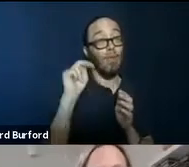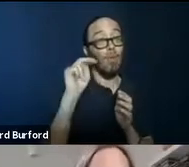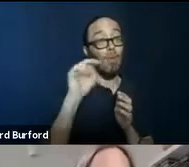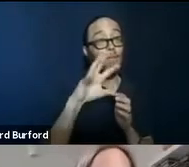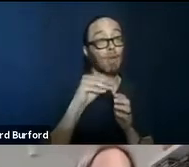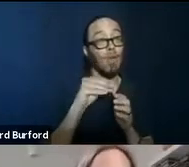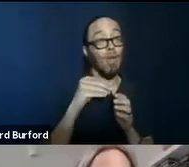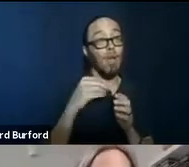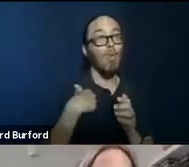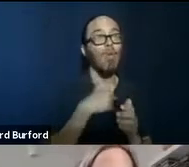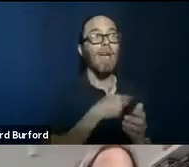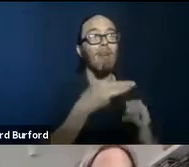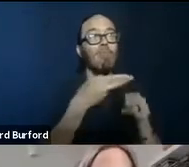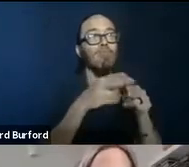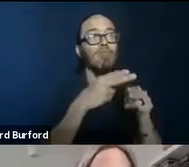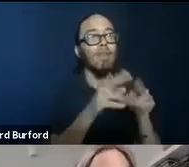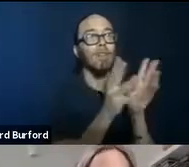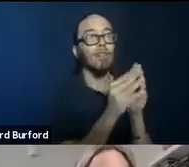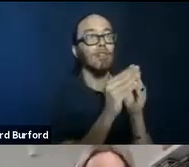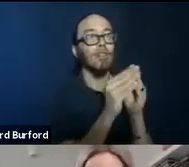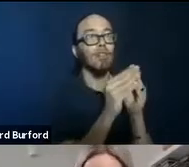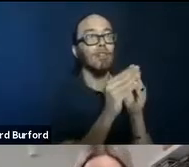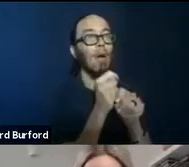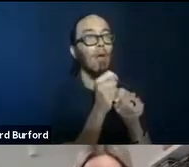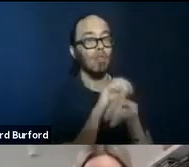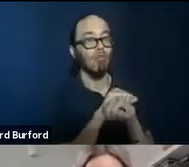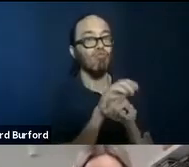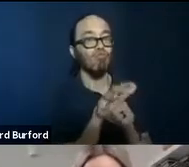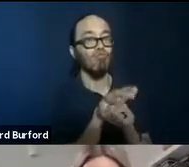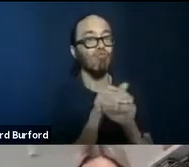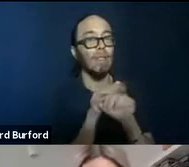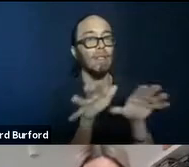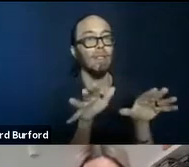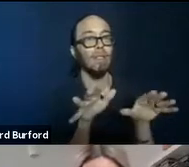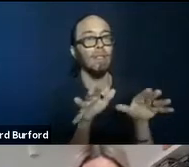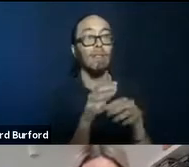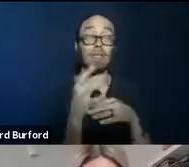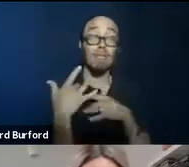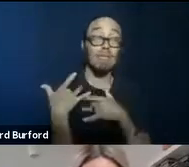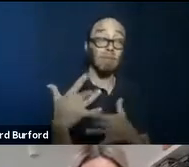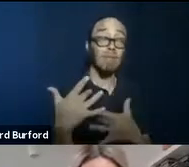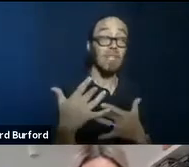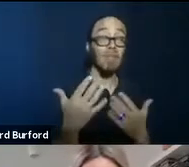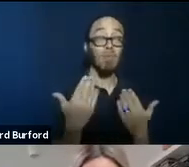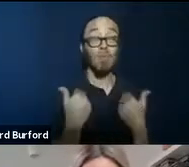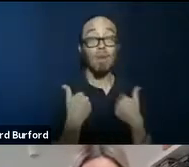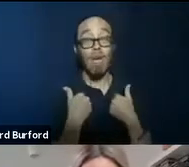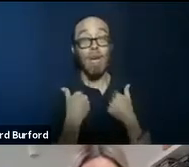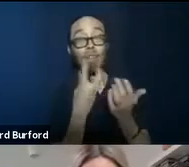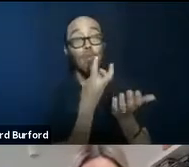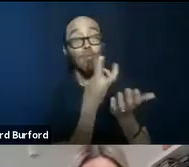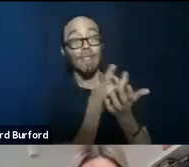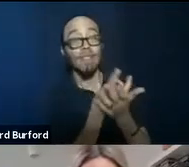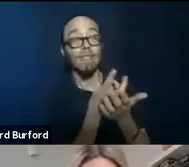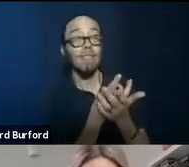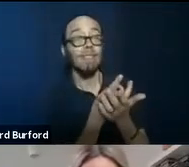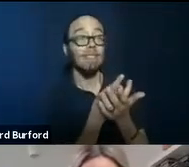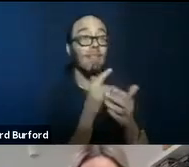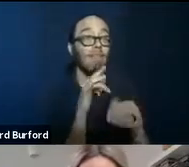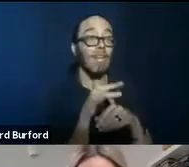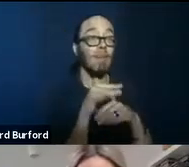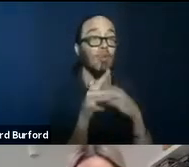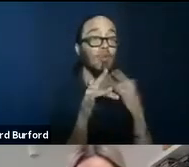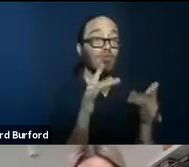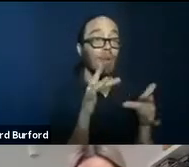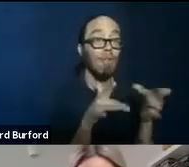briefing to discuss the crisis in Yemen. Now, normally, a briefing like that, we would have witnesses who were available to travel